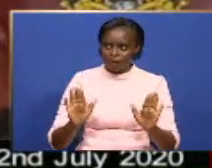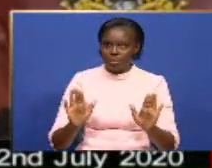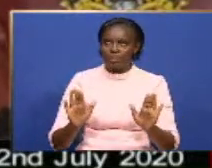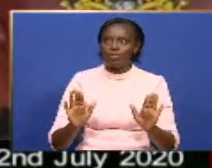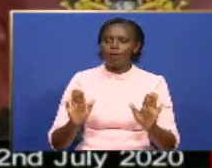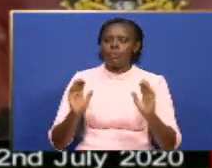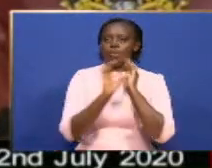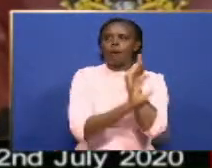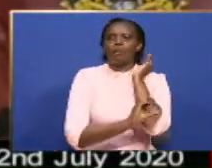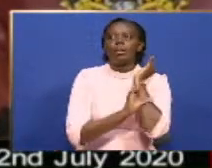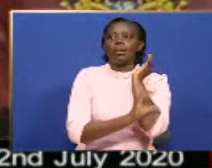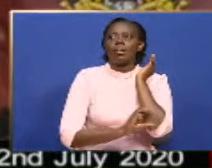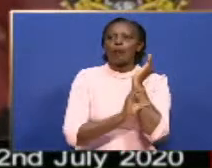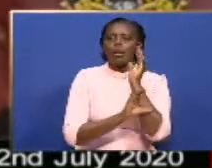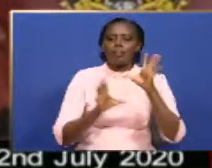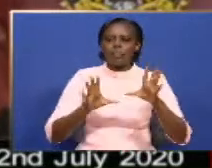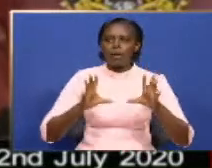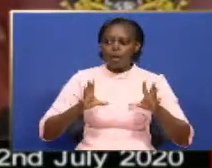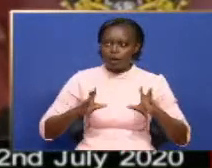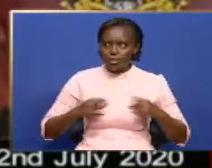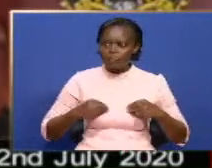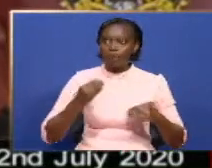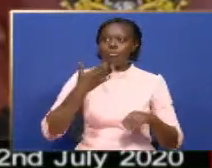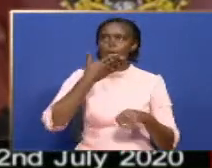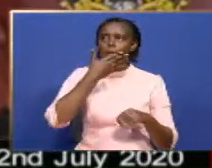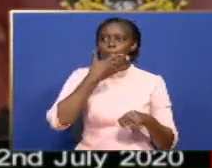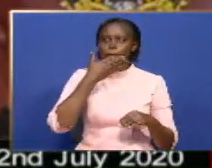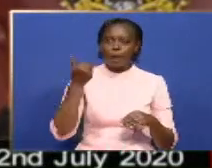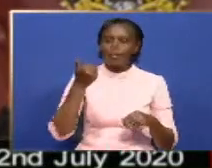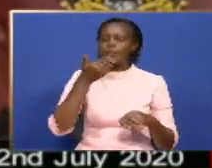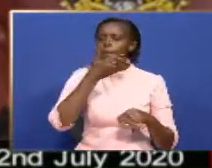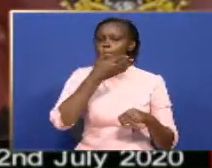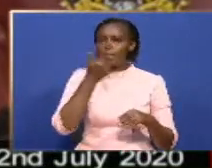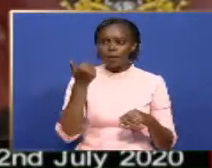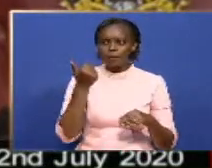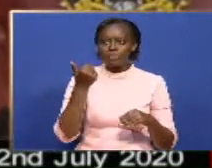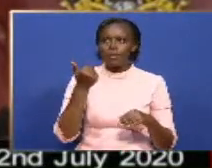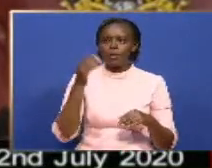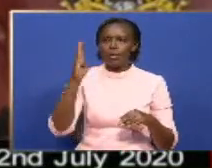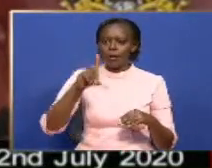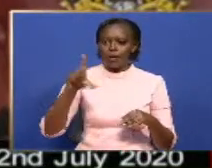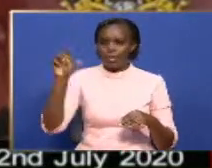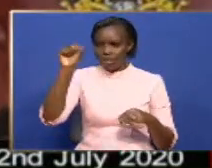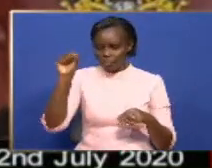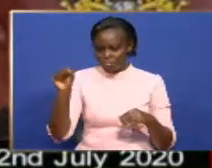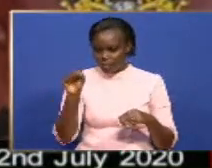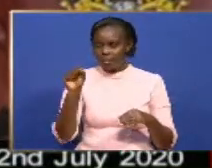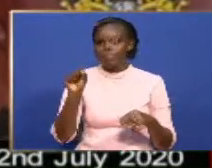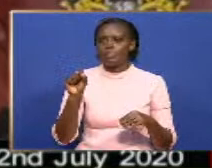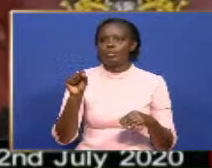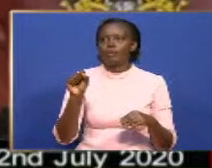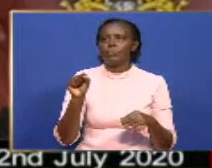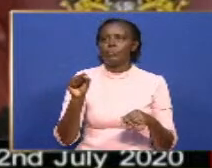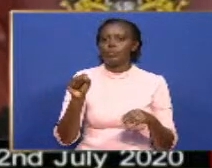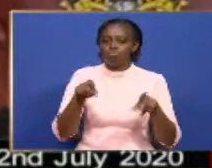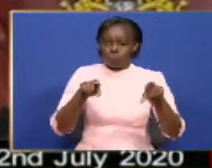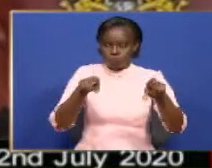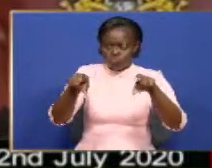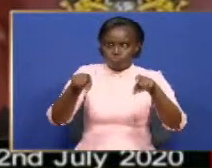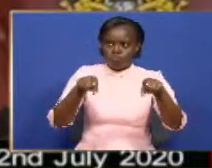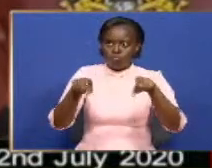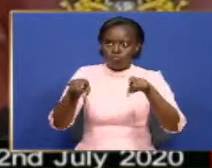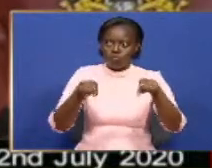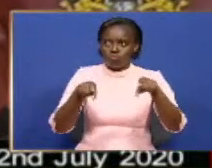this country adopts the best of the bills to govern